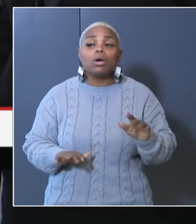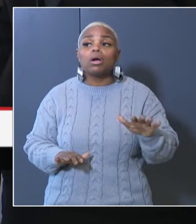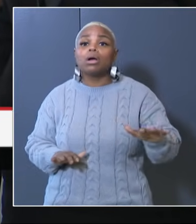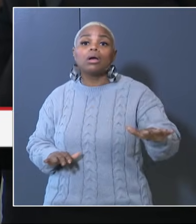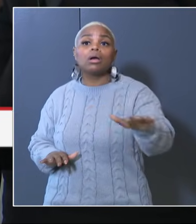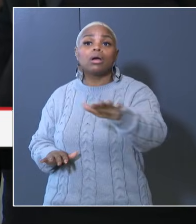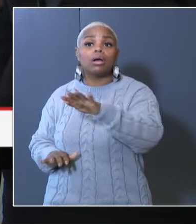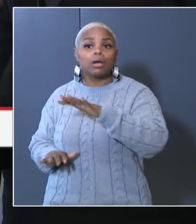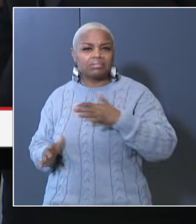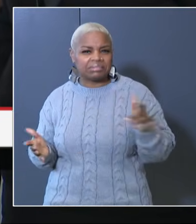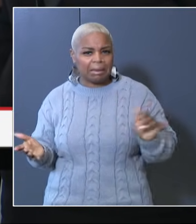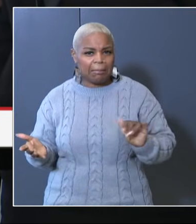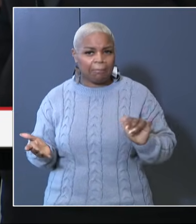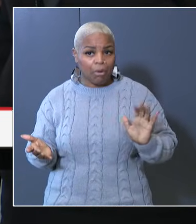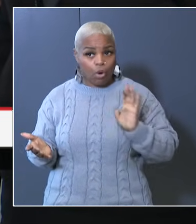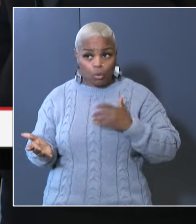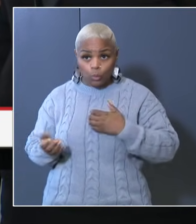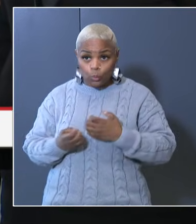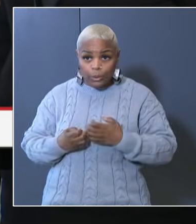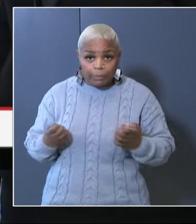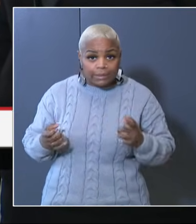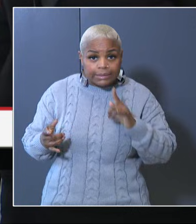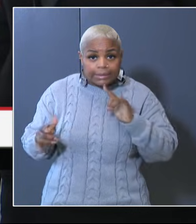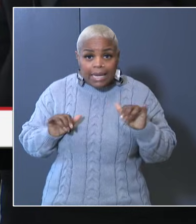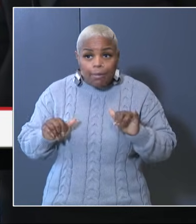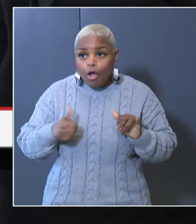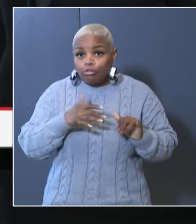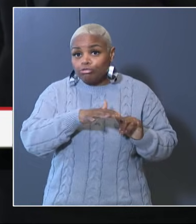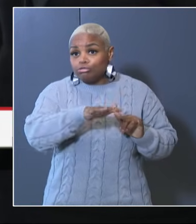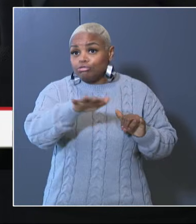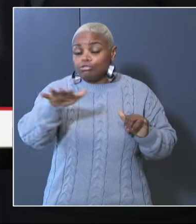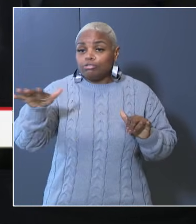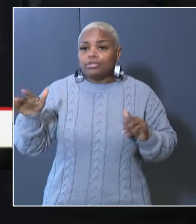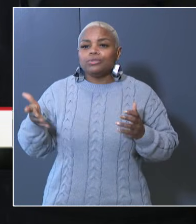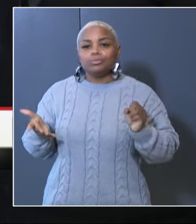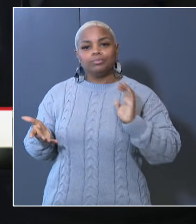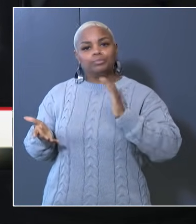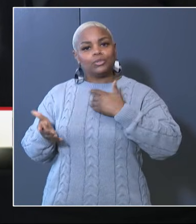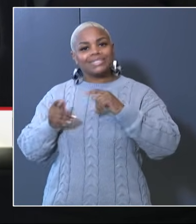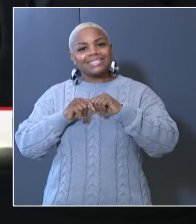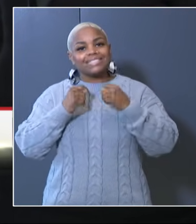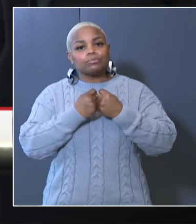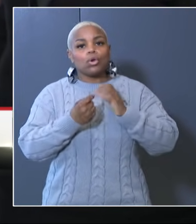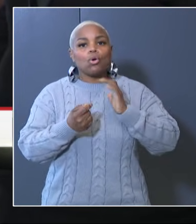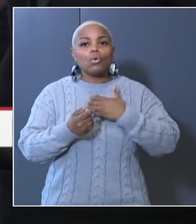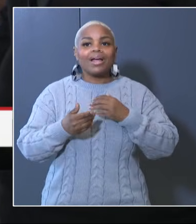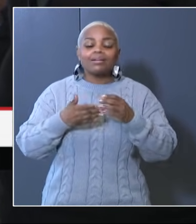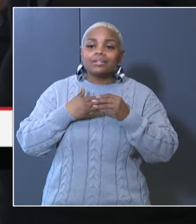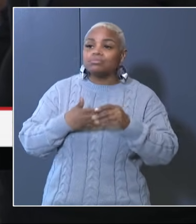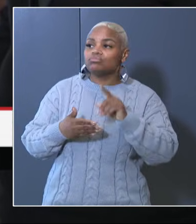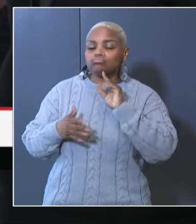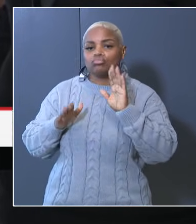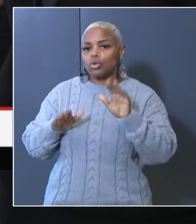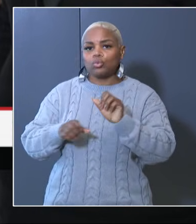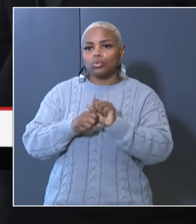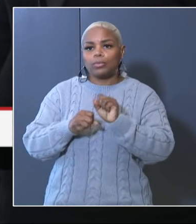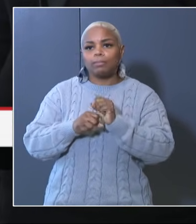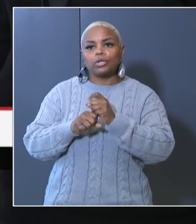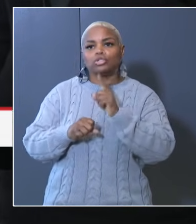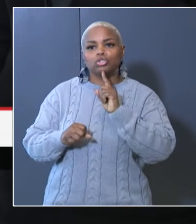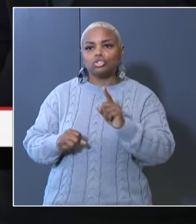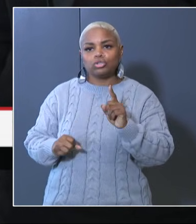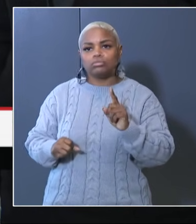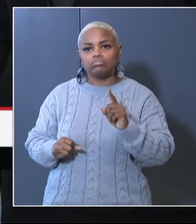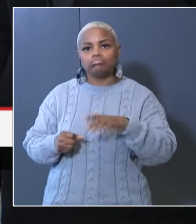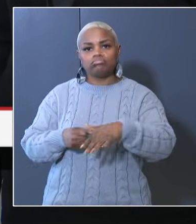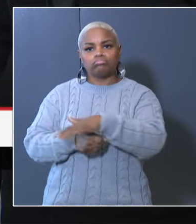equipment. And I think our crews and team and leadership have done an excellent job in getting us open. Can I ask about the decision